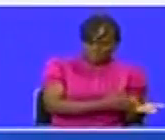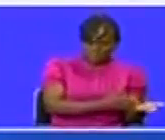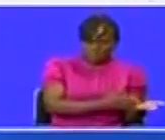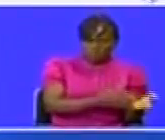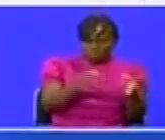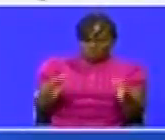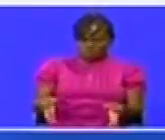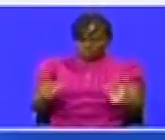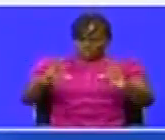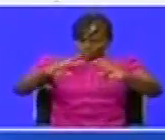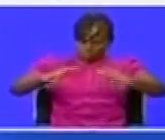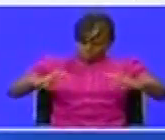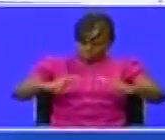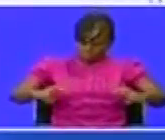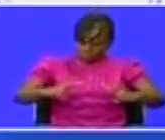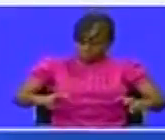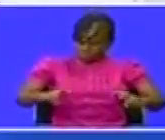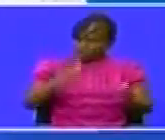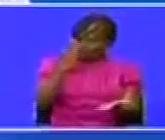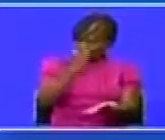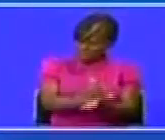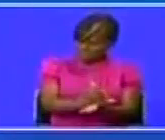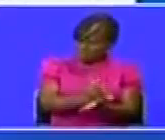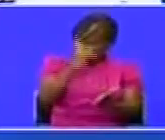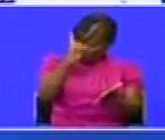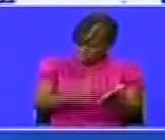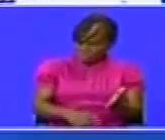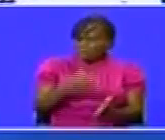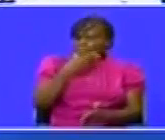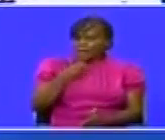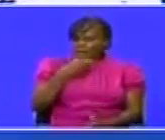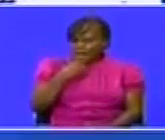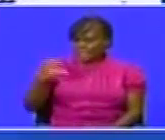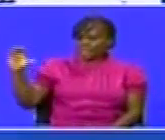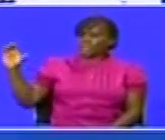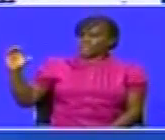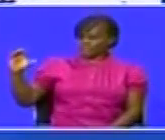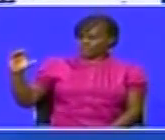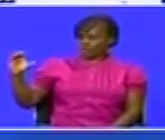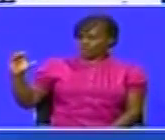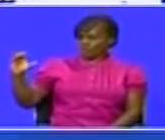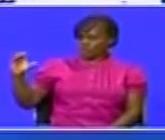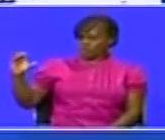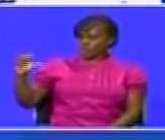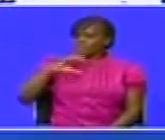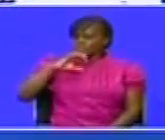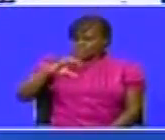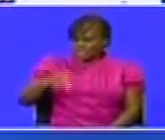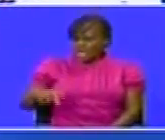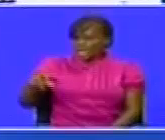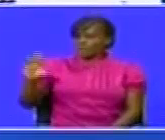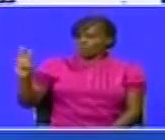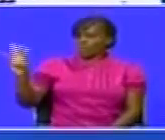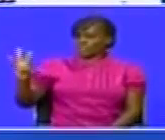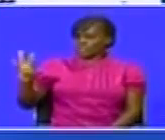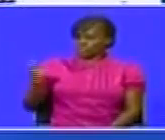An official search at the immigration department confirms that a man identified as Clifford Karanja Waititu, son of Waititu Ndogi,